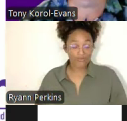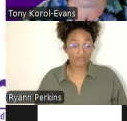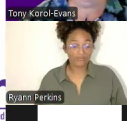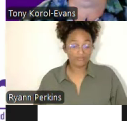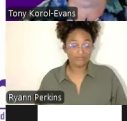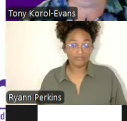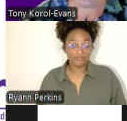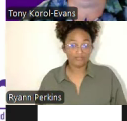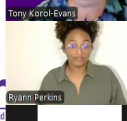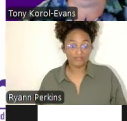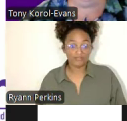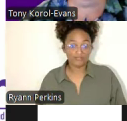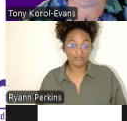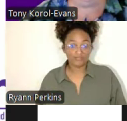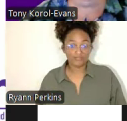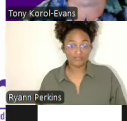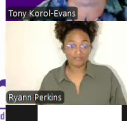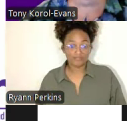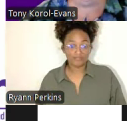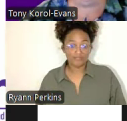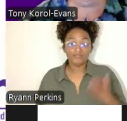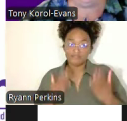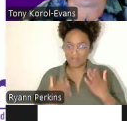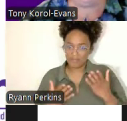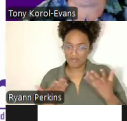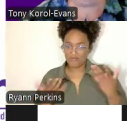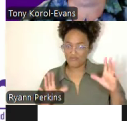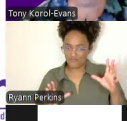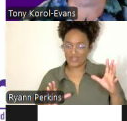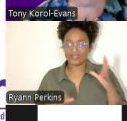Has anybody been on another one of my trainings? What's the second half, Faith?